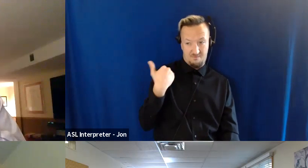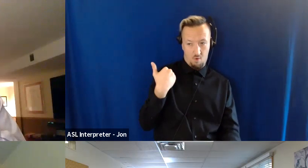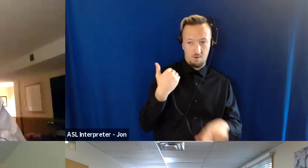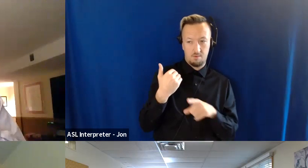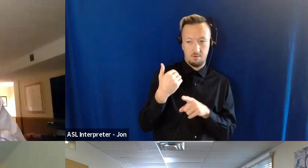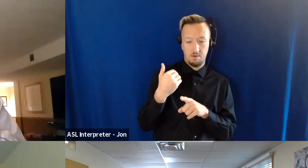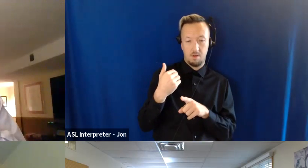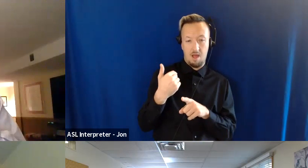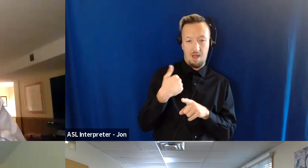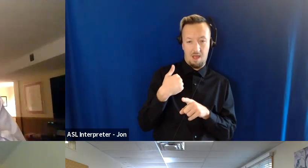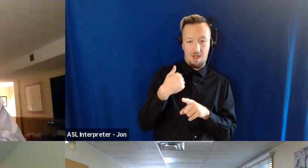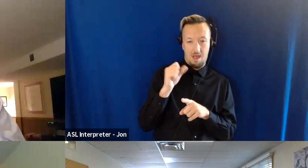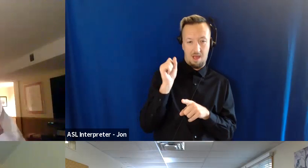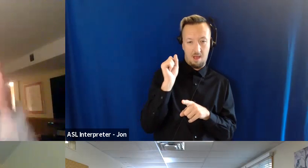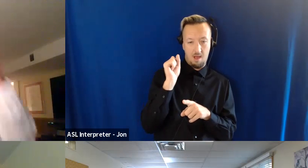to start off with